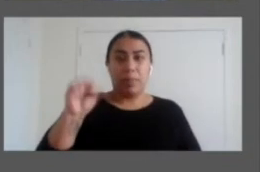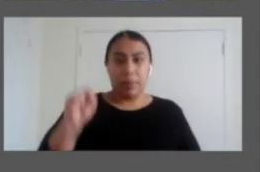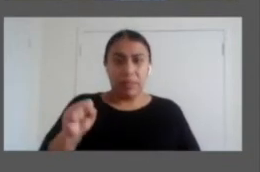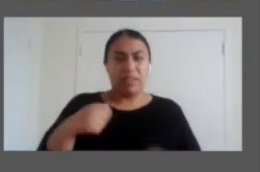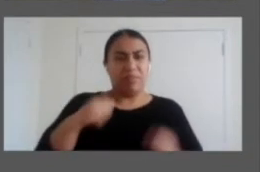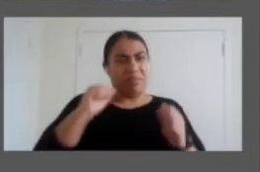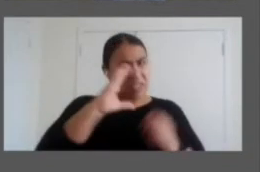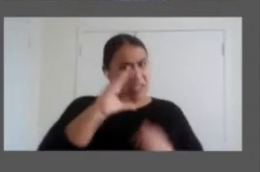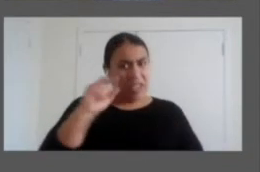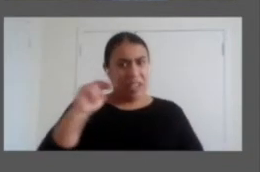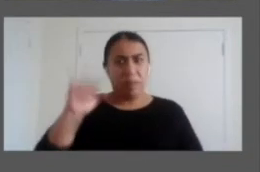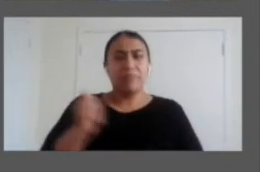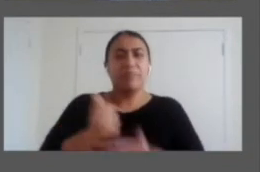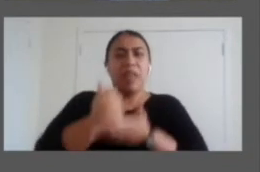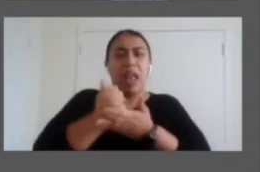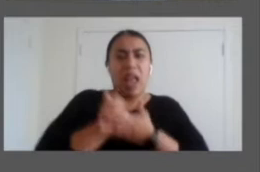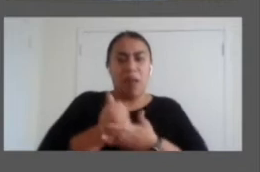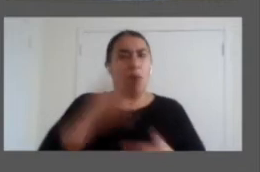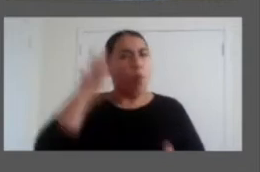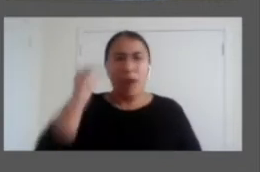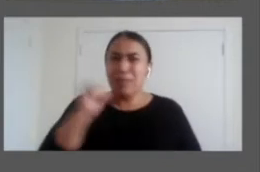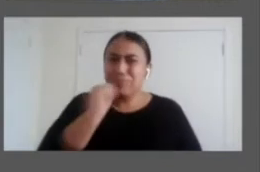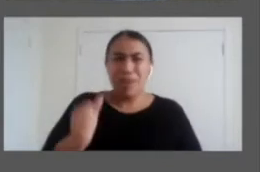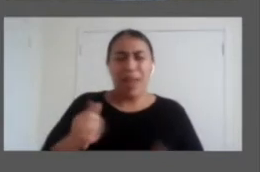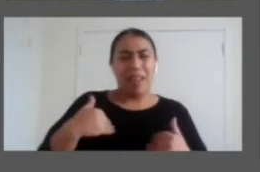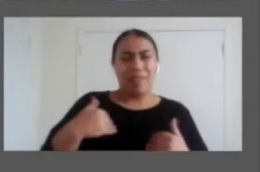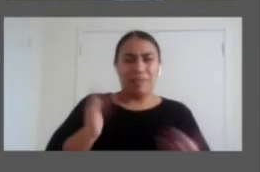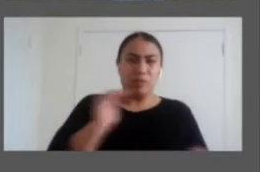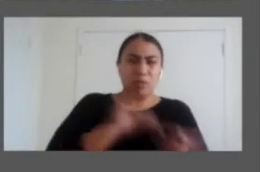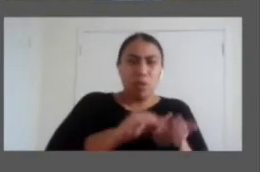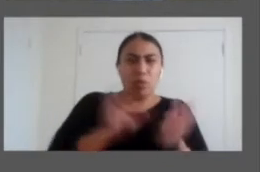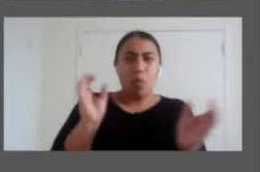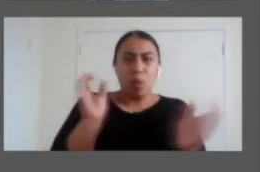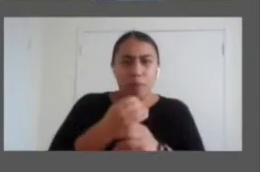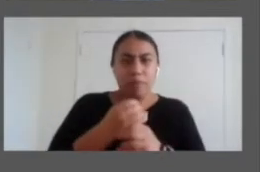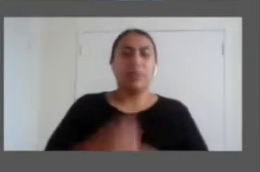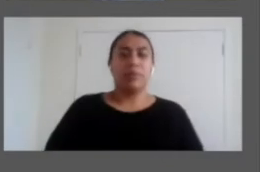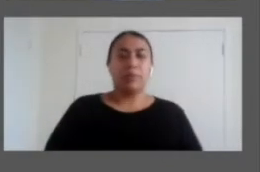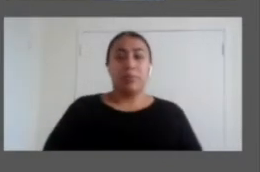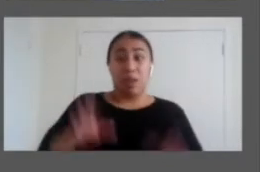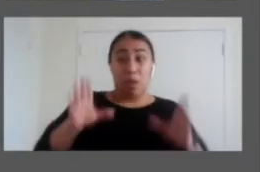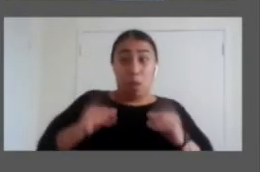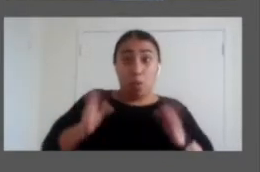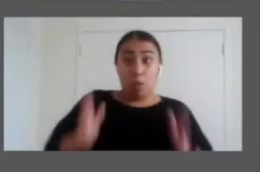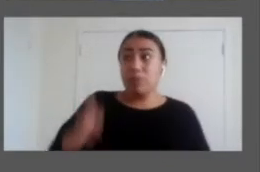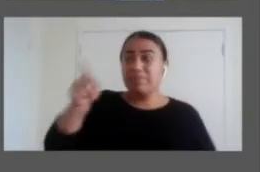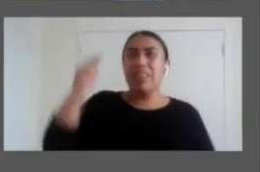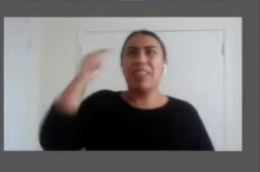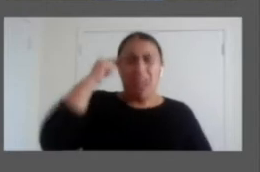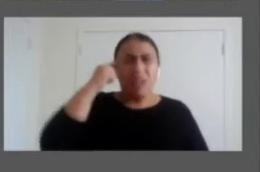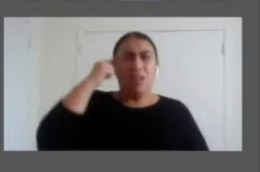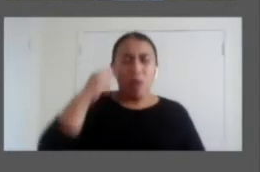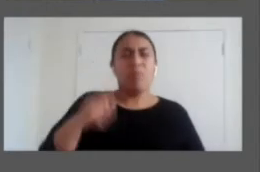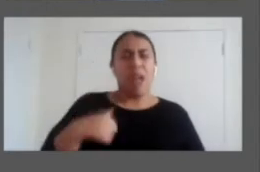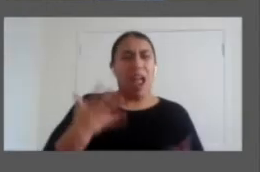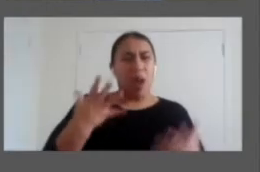concern was that there wasn't enough research to validate that cannabis could help, despite what patients were saying. Wanting to be a part of the